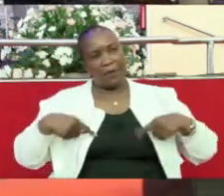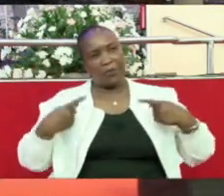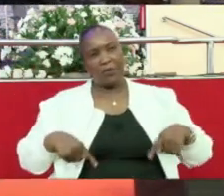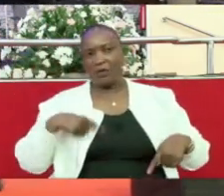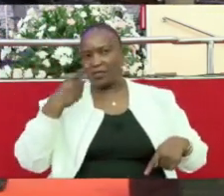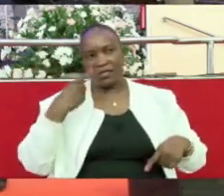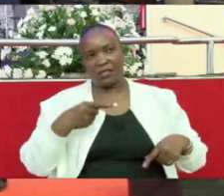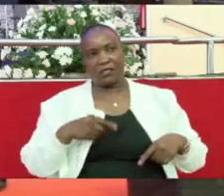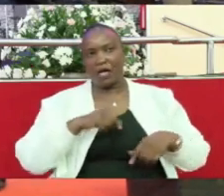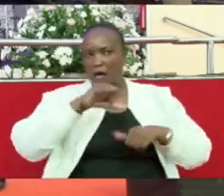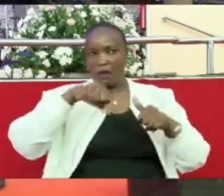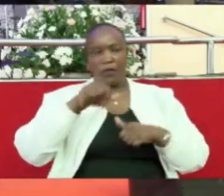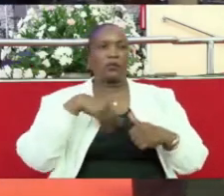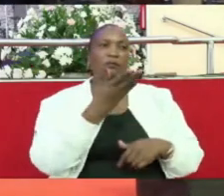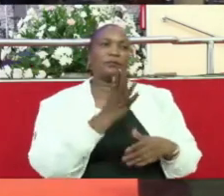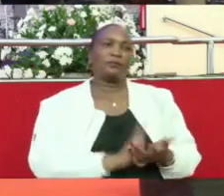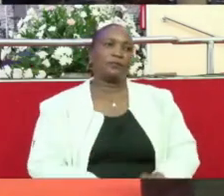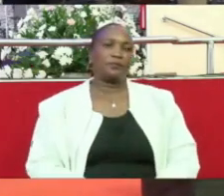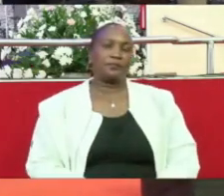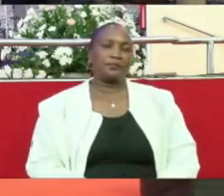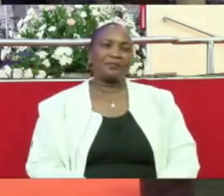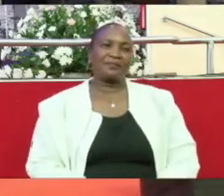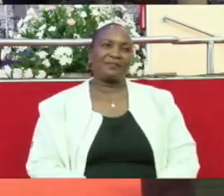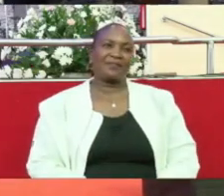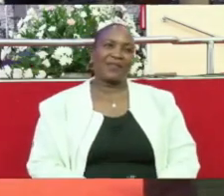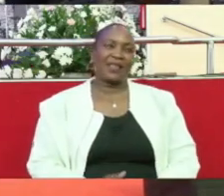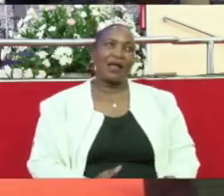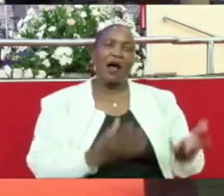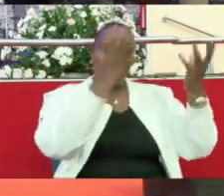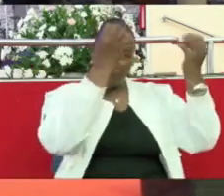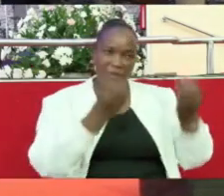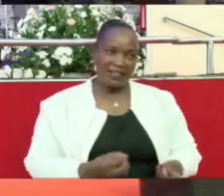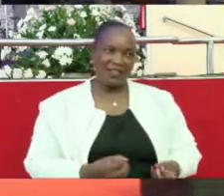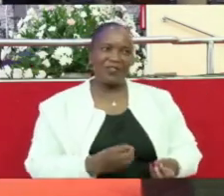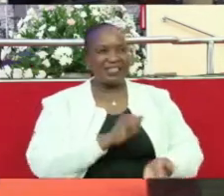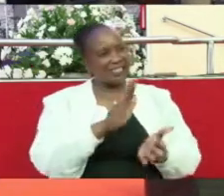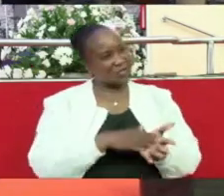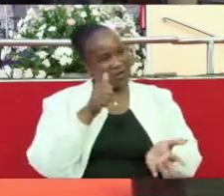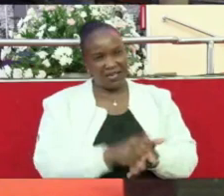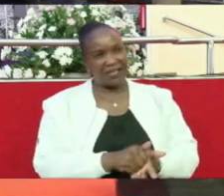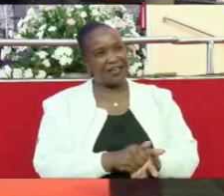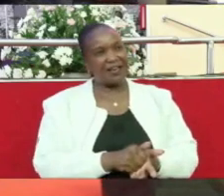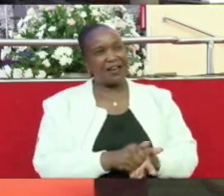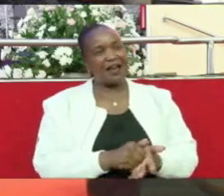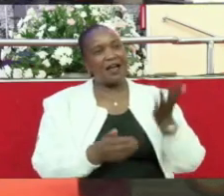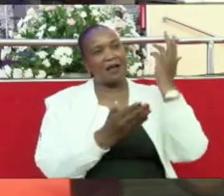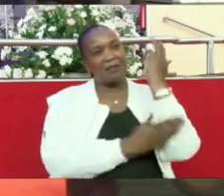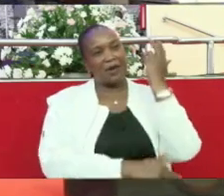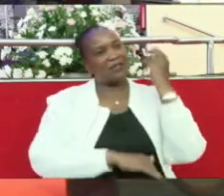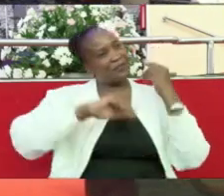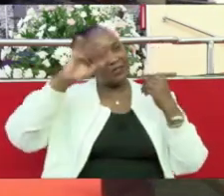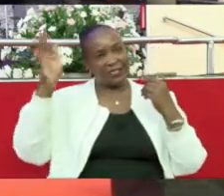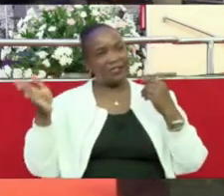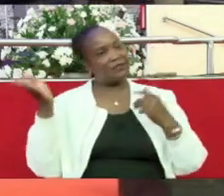Hallelujah. Hallelujah. After you pull down, the Bible continues to say, and every high thing that